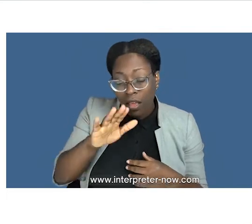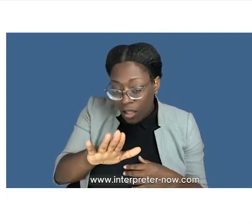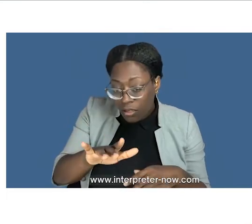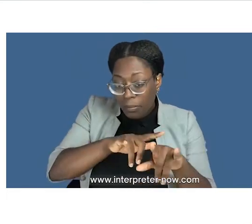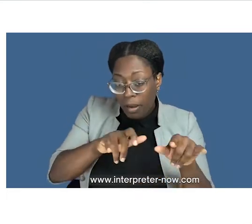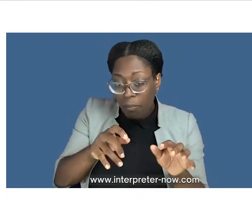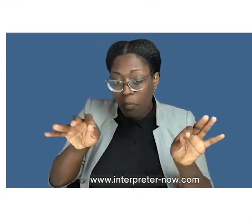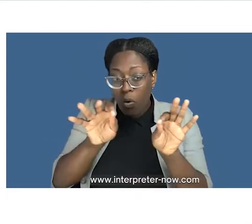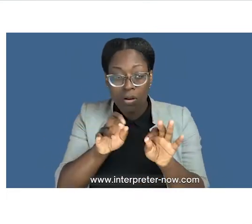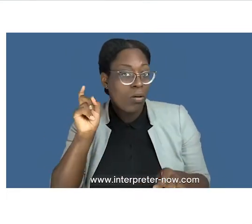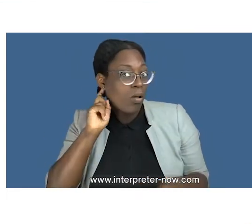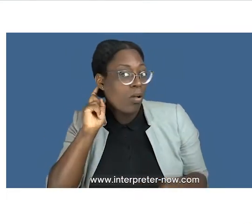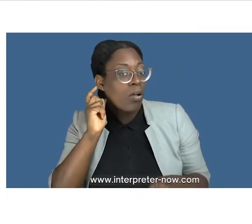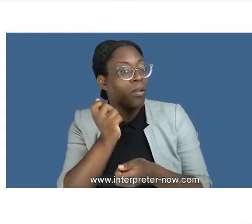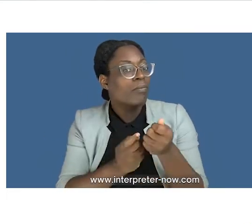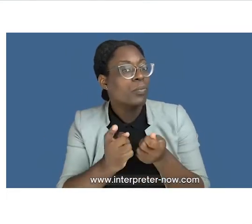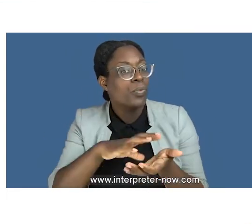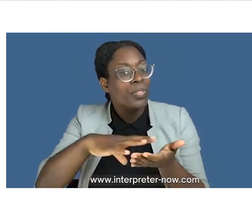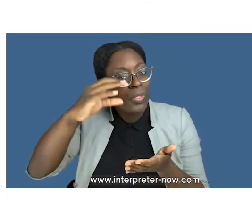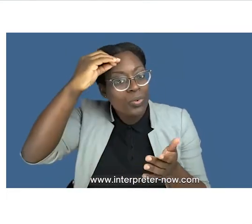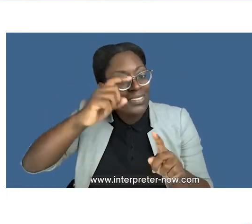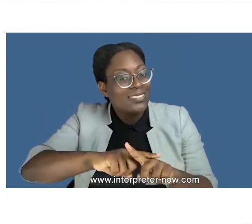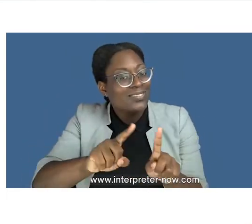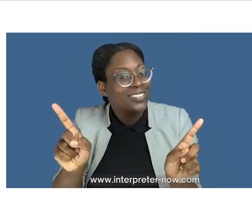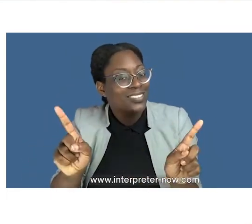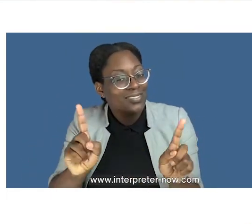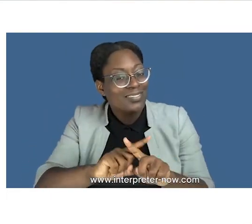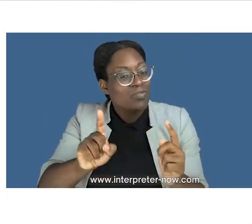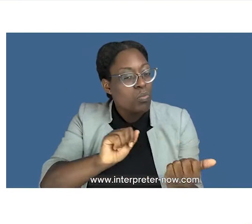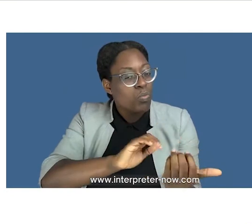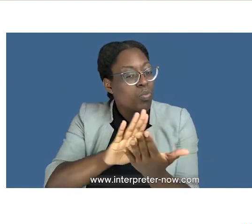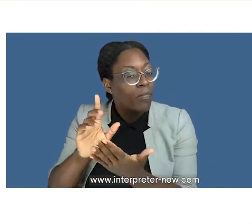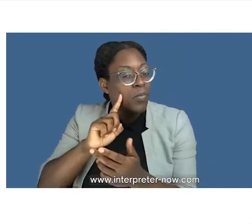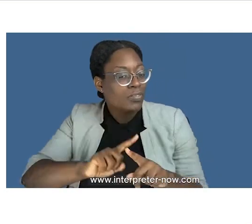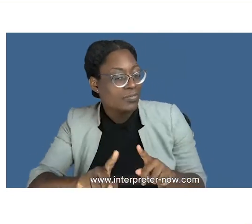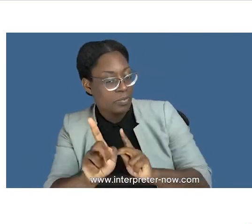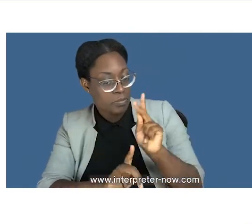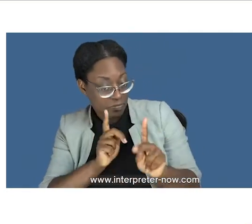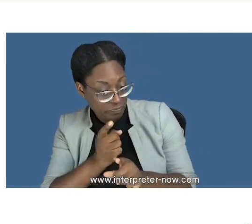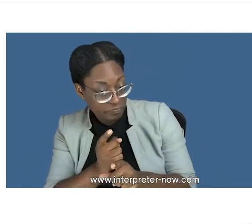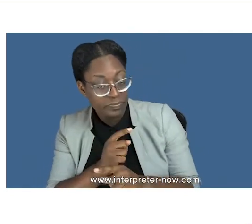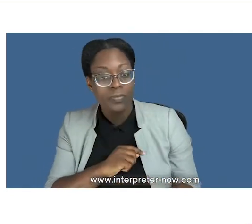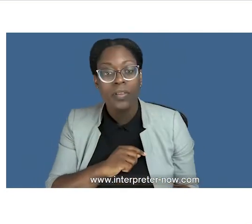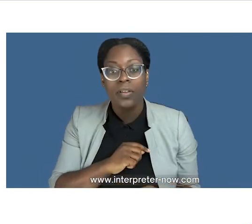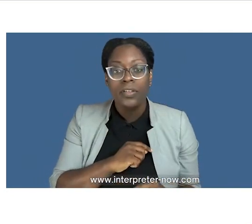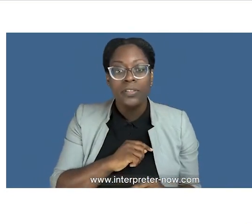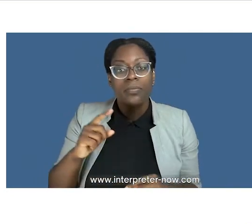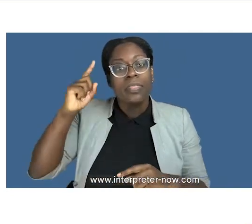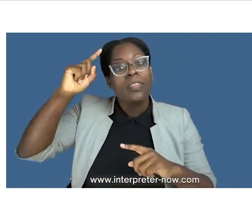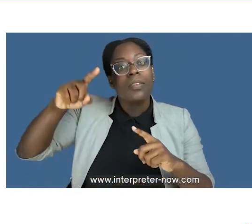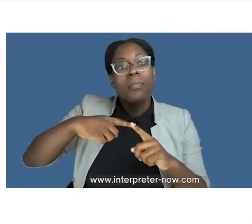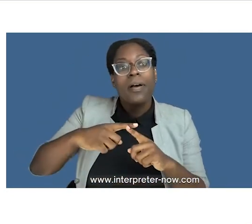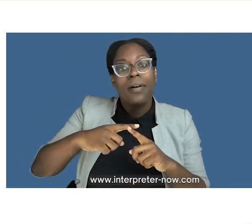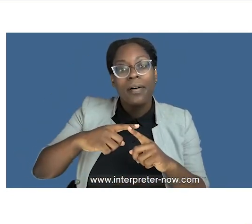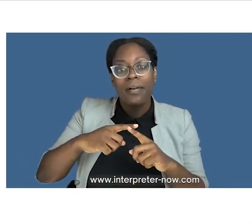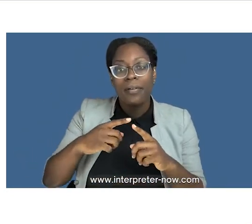differently, and so for some people, those conversations are really important and helpful in